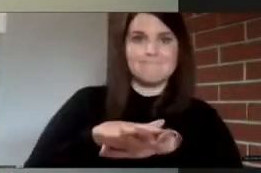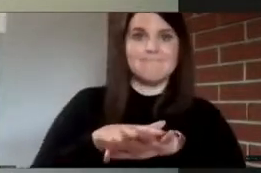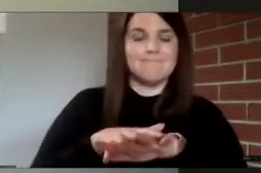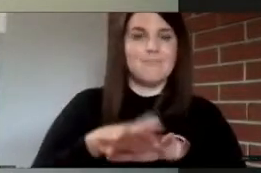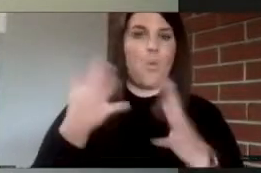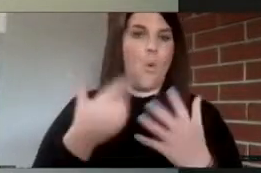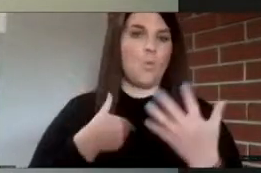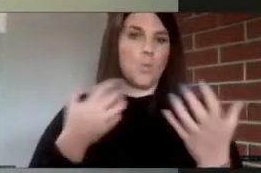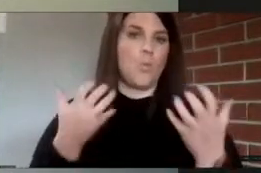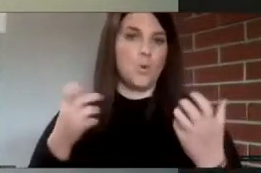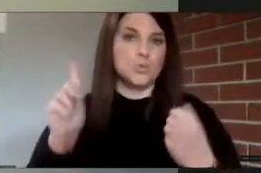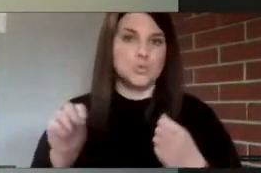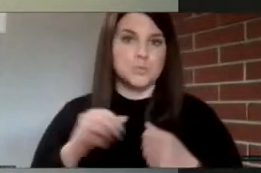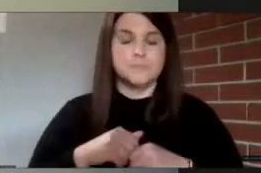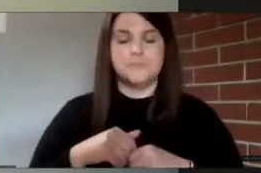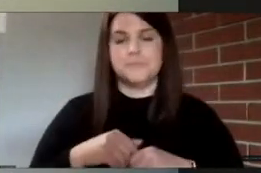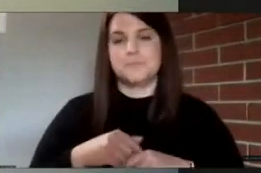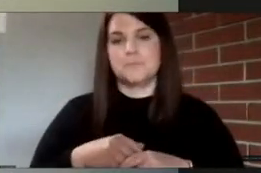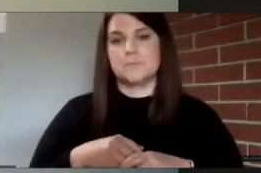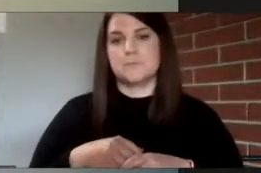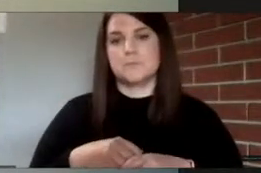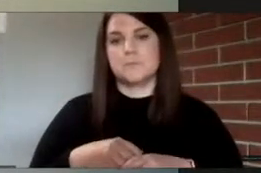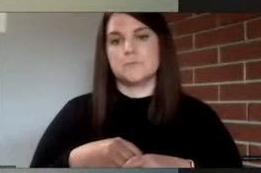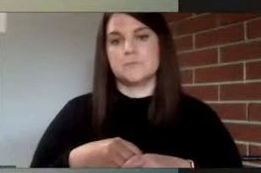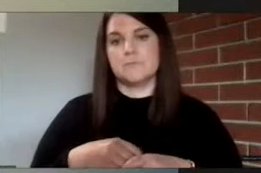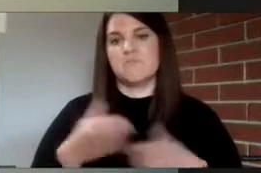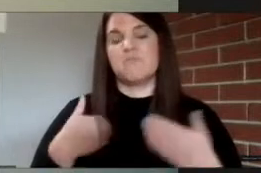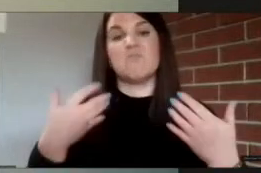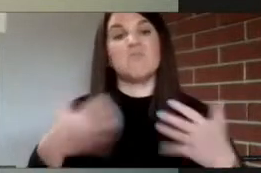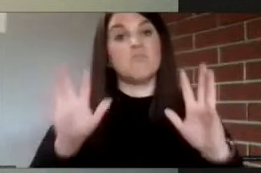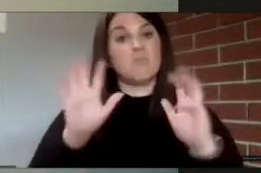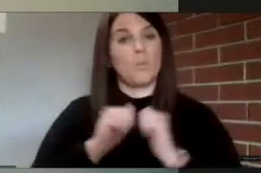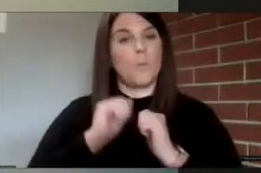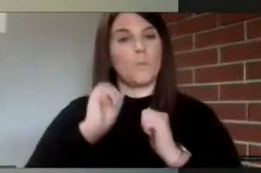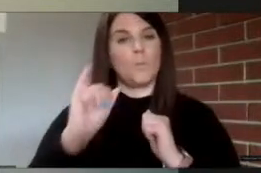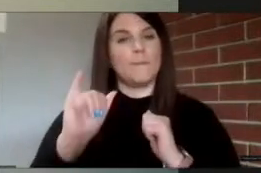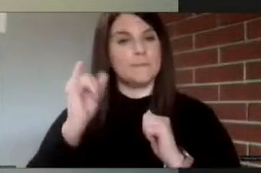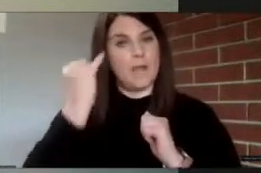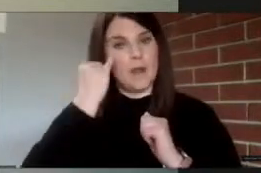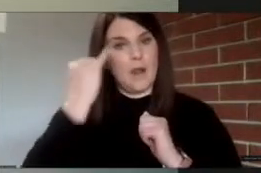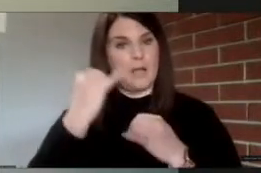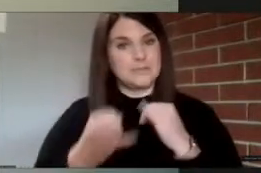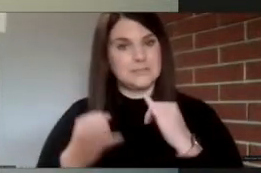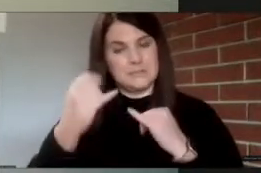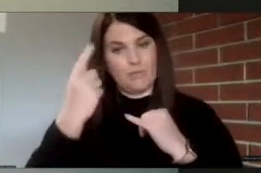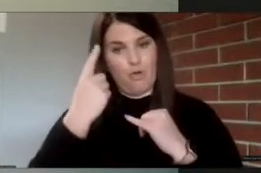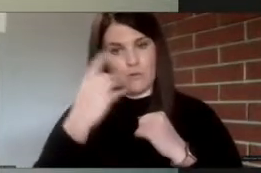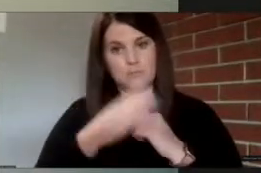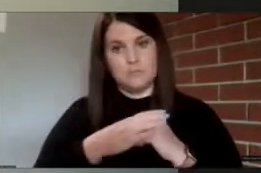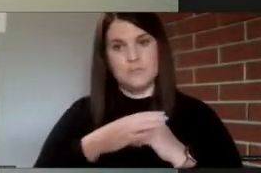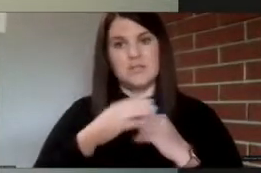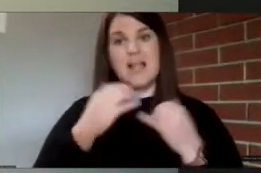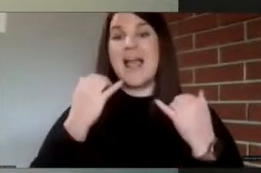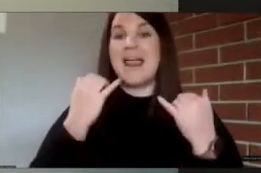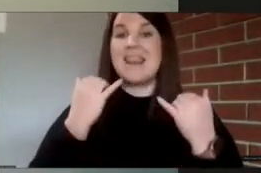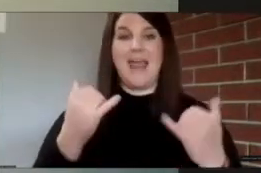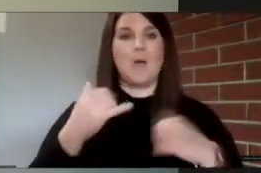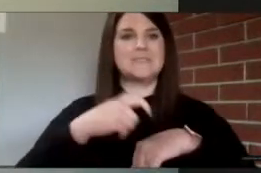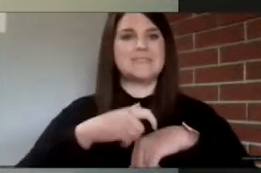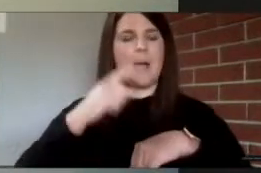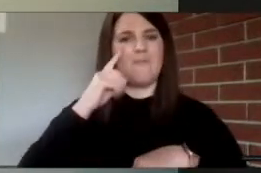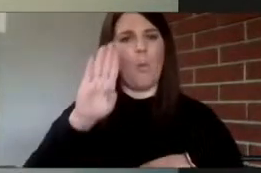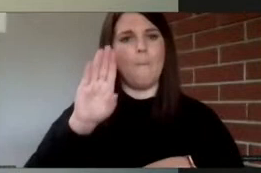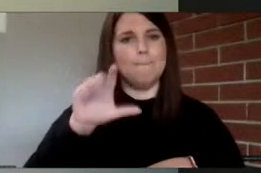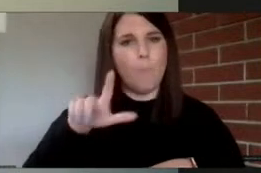want to do. So I'll conclude with the idea that I think this is the time for bold action. We can